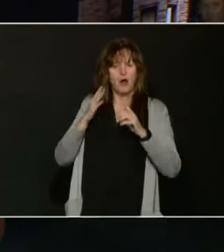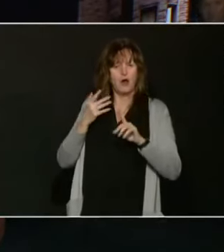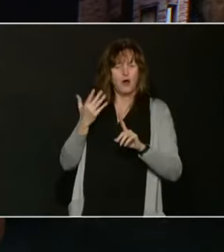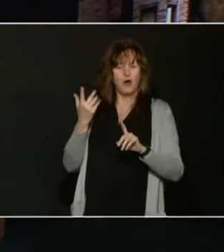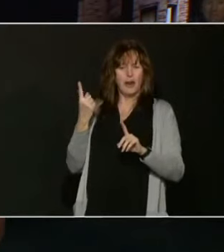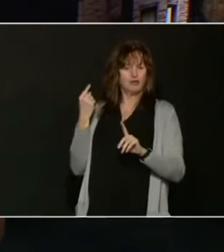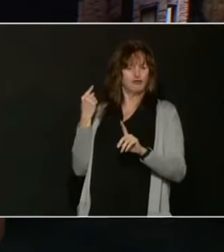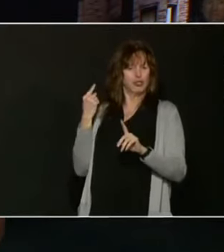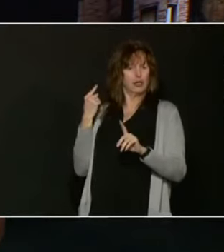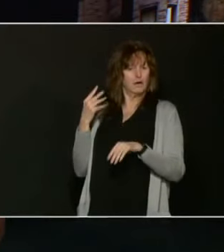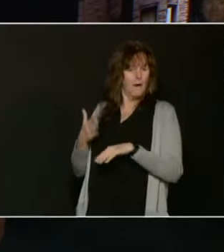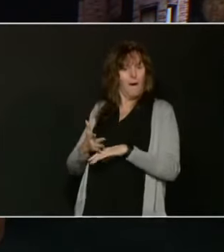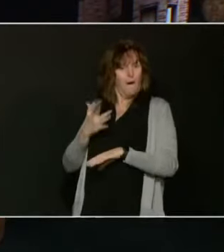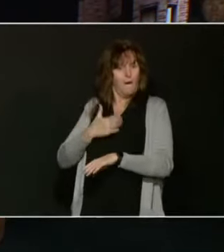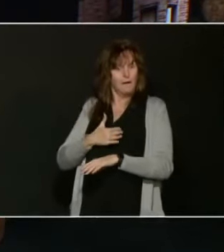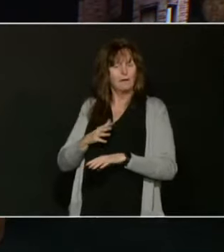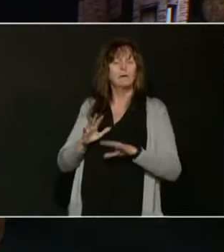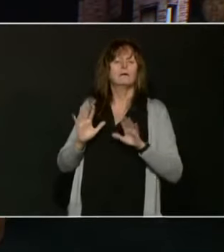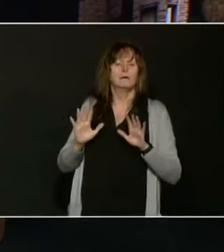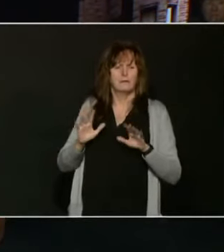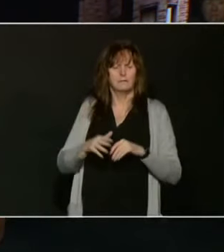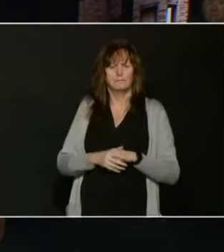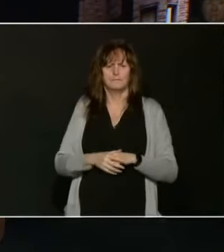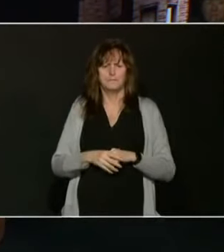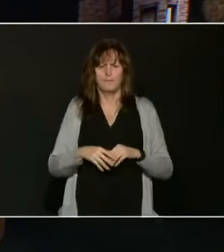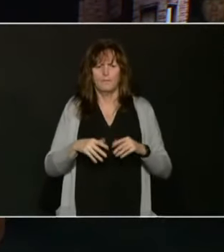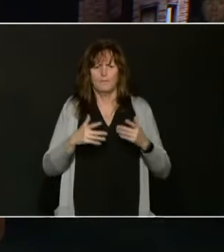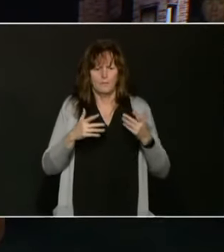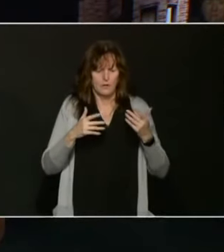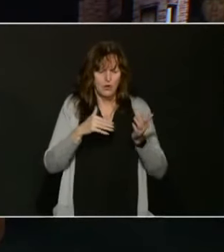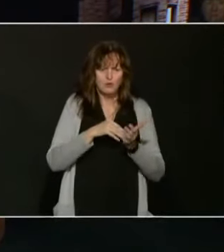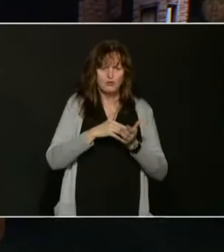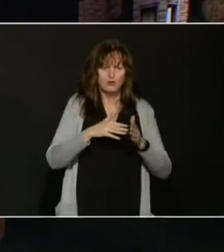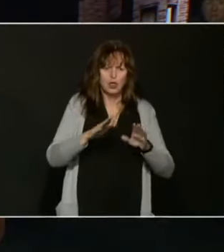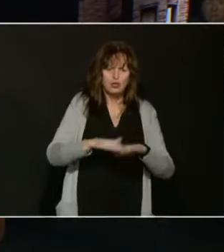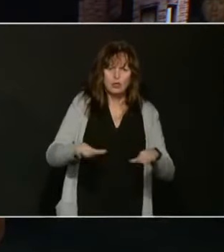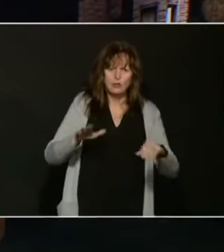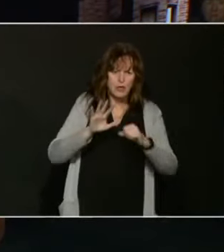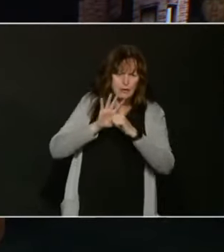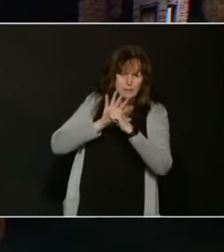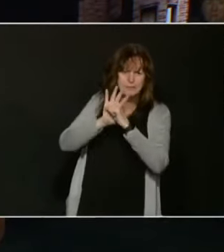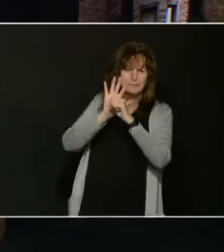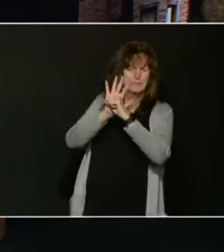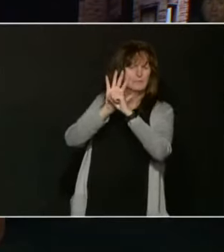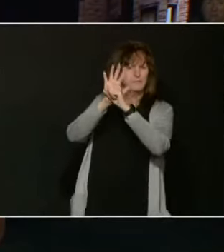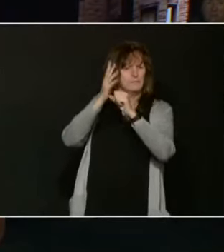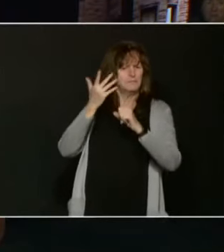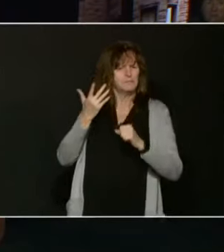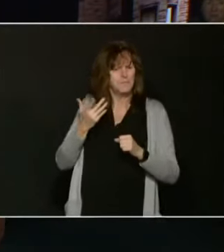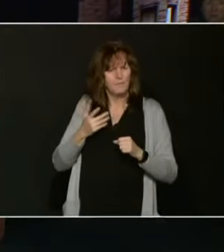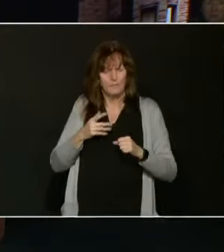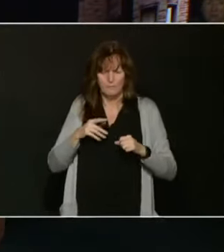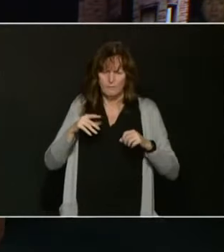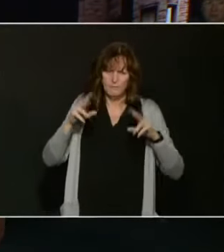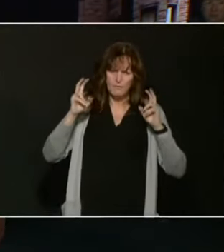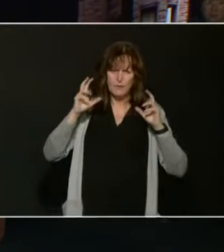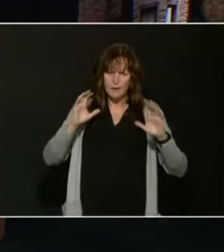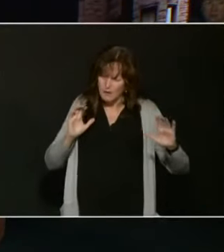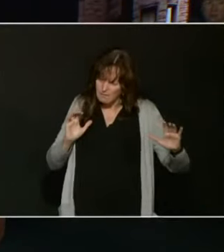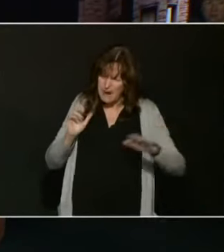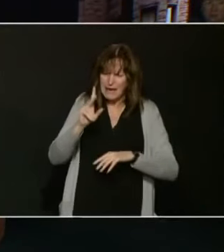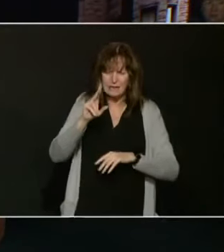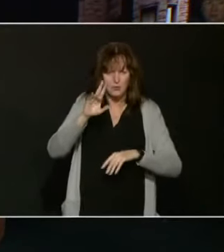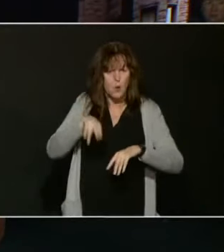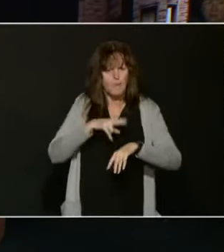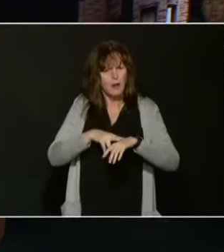pediatric experts are talking about trying to get as normal of a reality for kids as possible. Is it fair to assume that outdoor